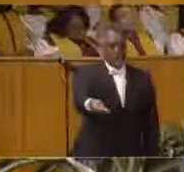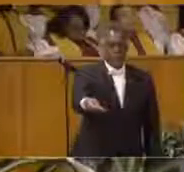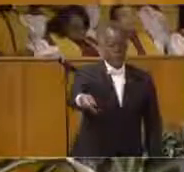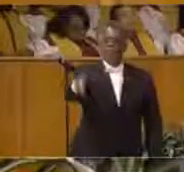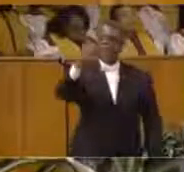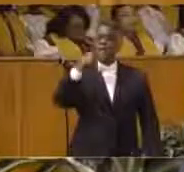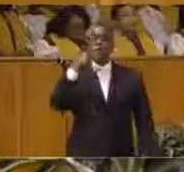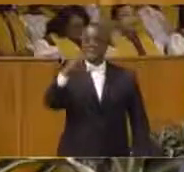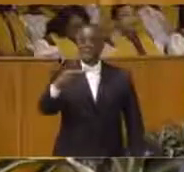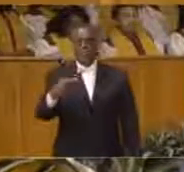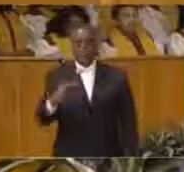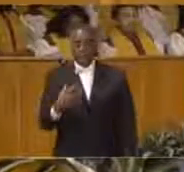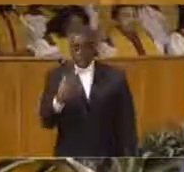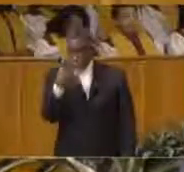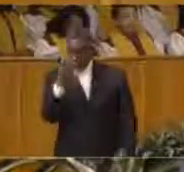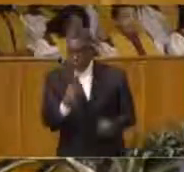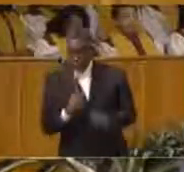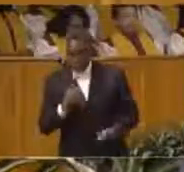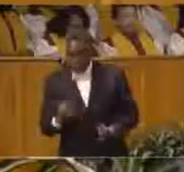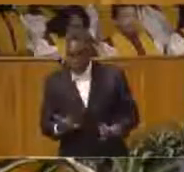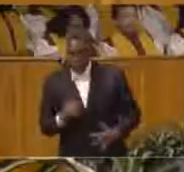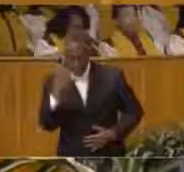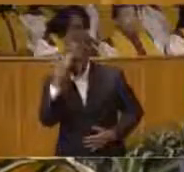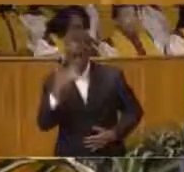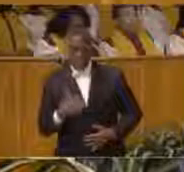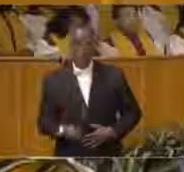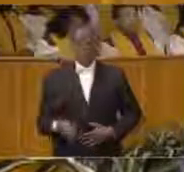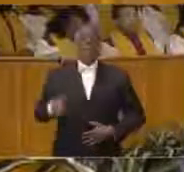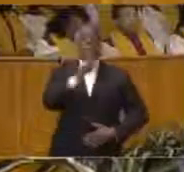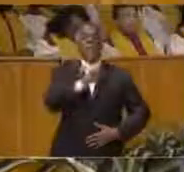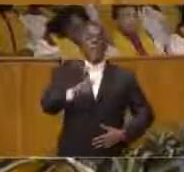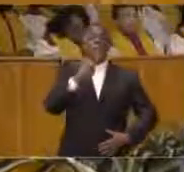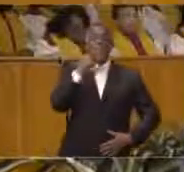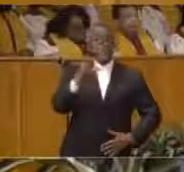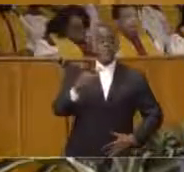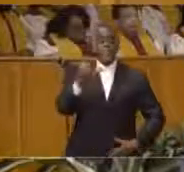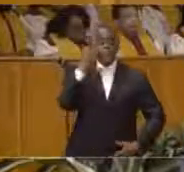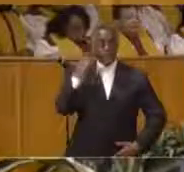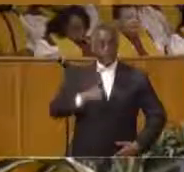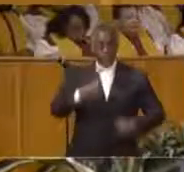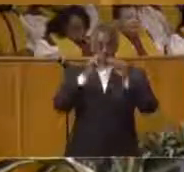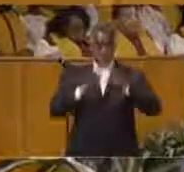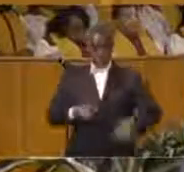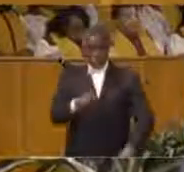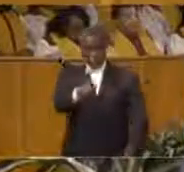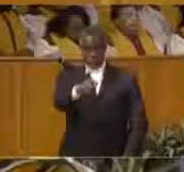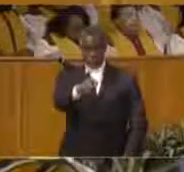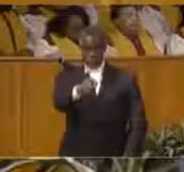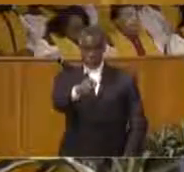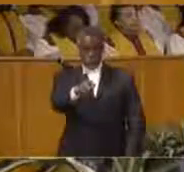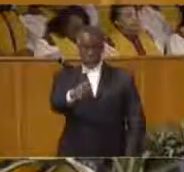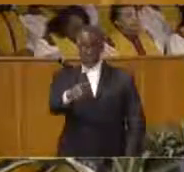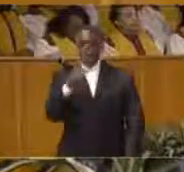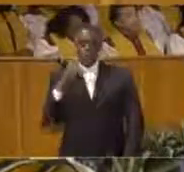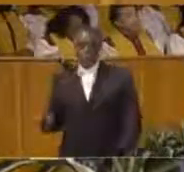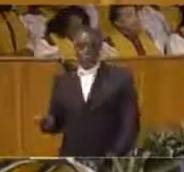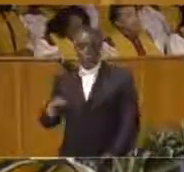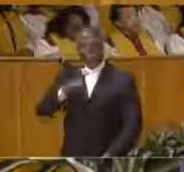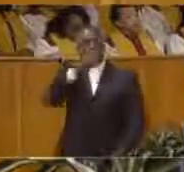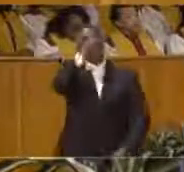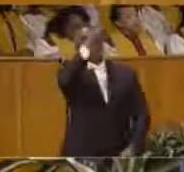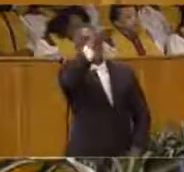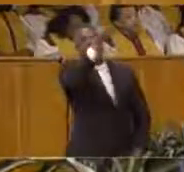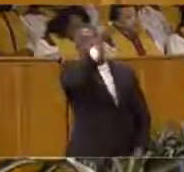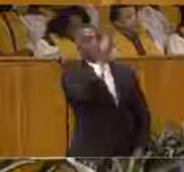Here's what God says, because I know you're mad at me now. Here's the Lord says, if I bless you and you won't bring your